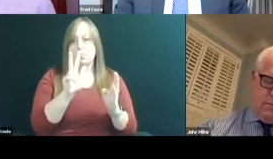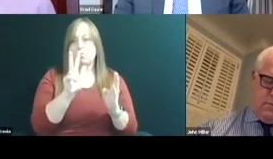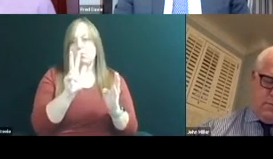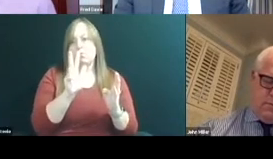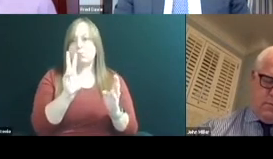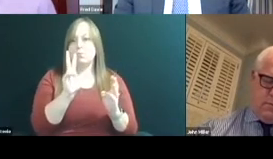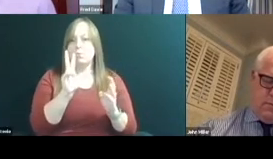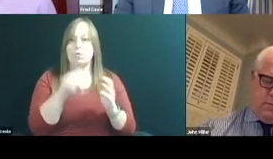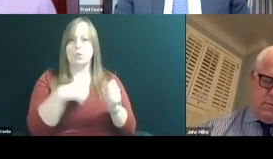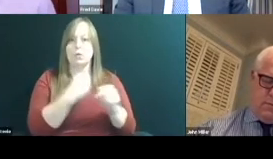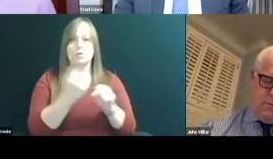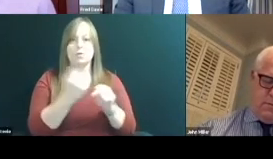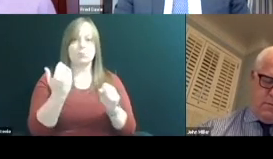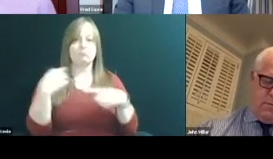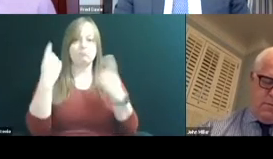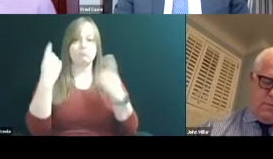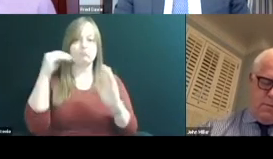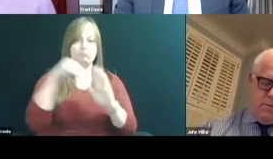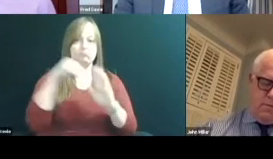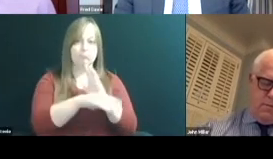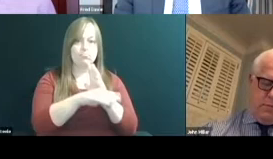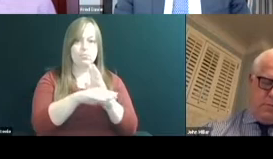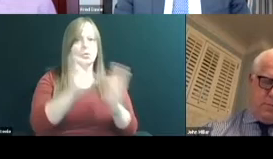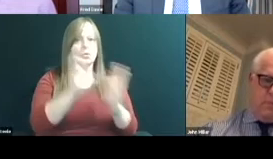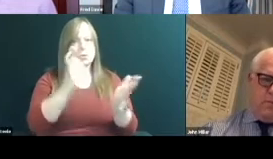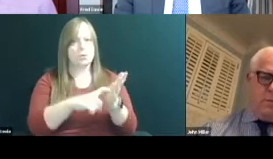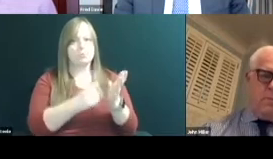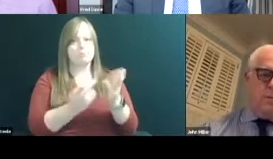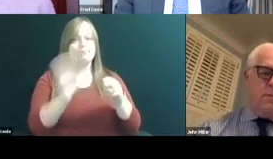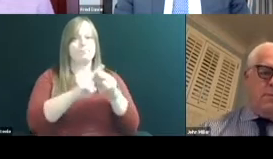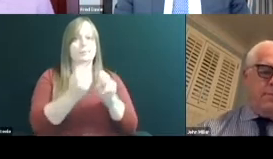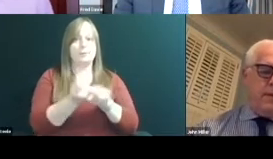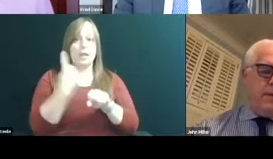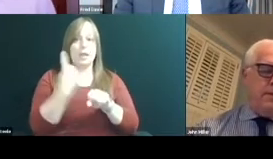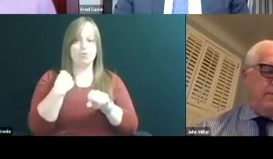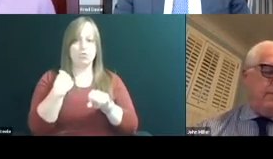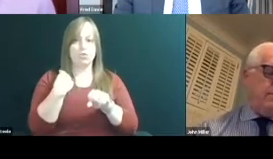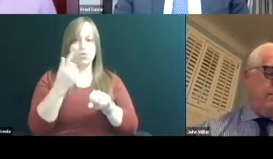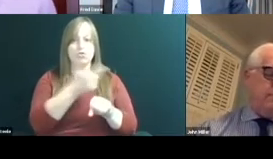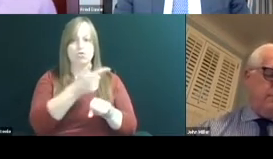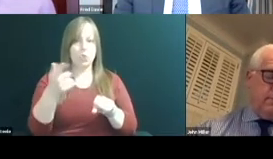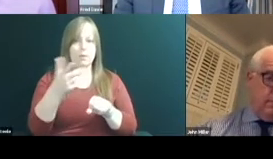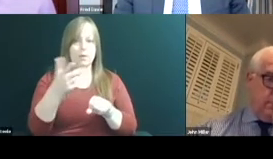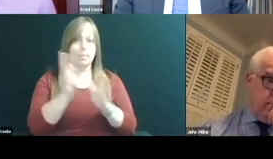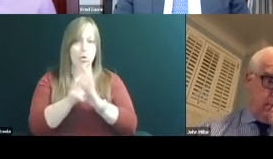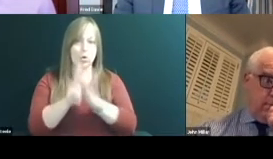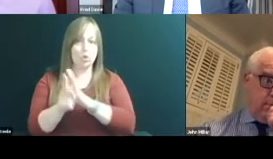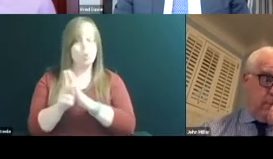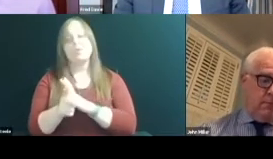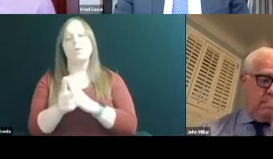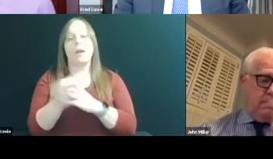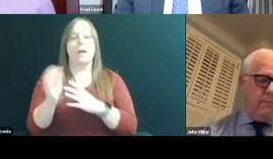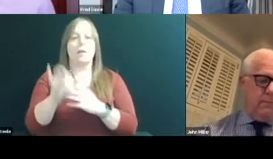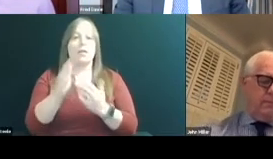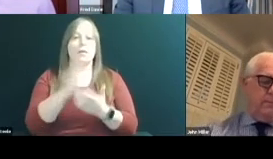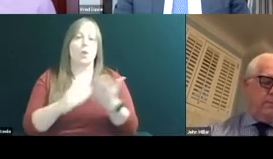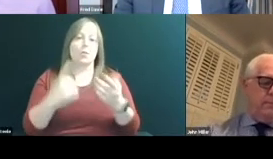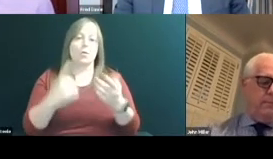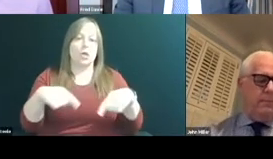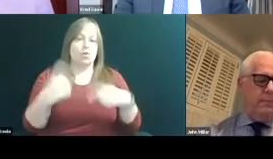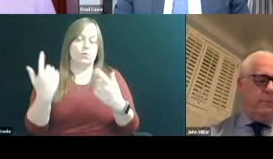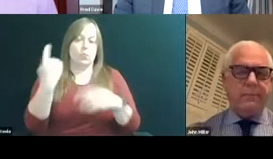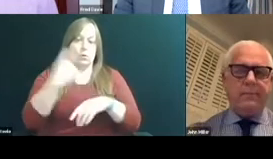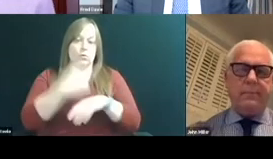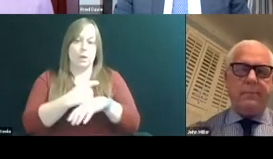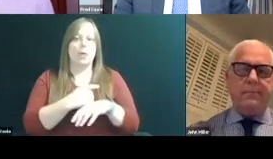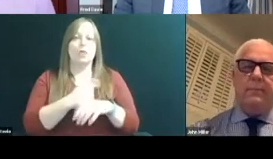overall. But of course, as I said, we did see a surge last year in shootings and murders, and that is part of the discussion here as